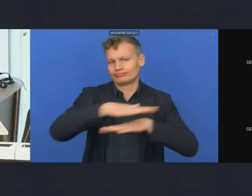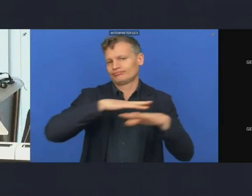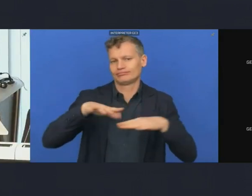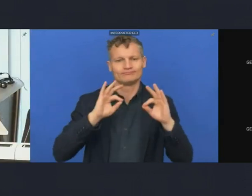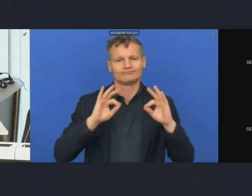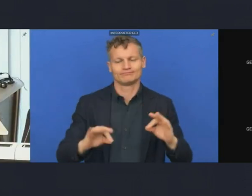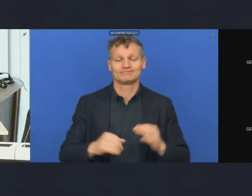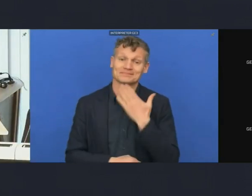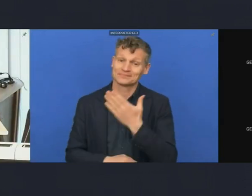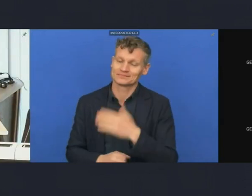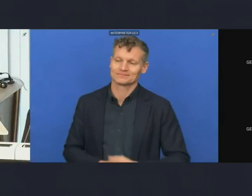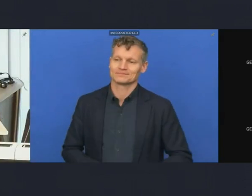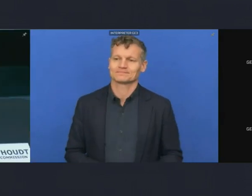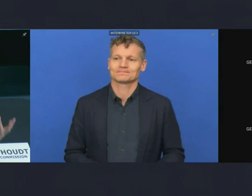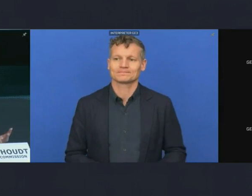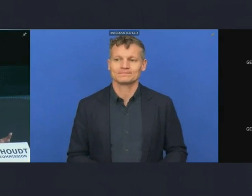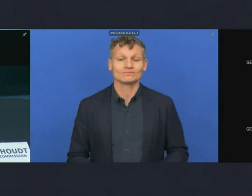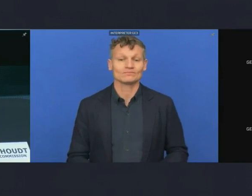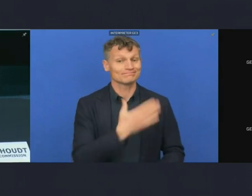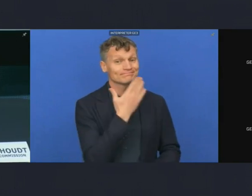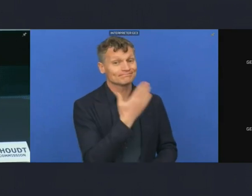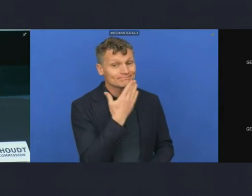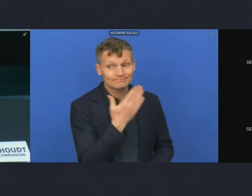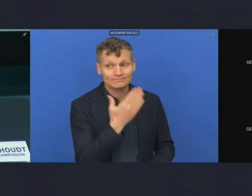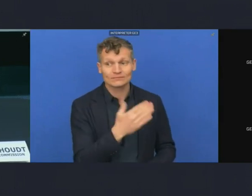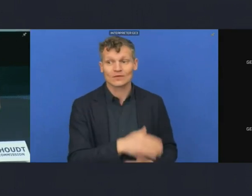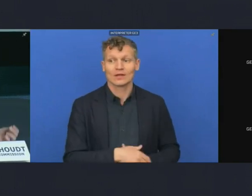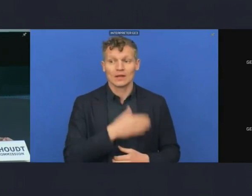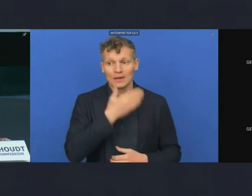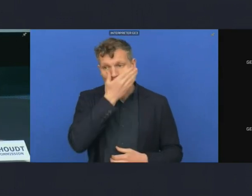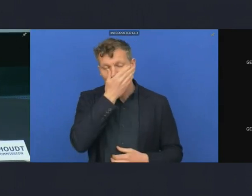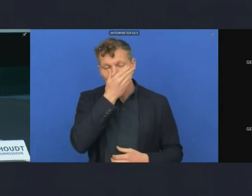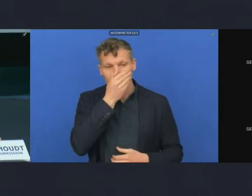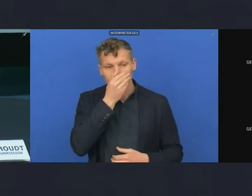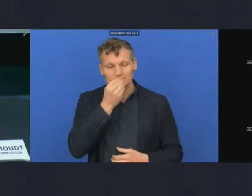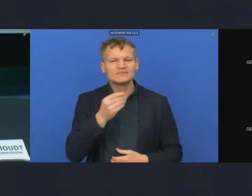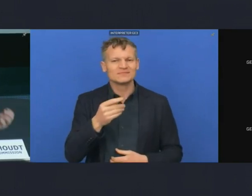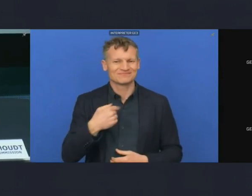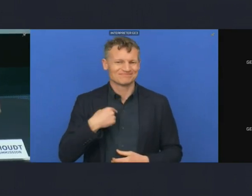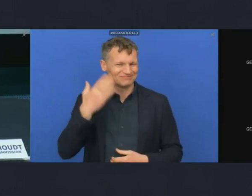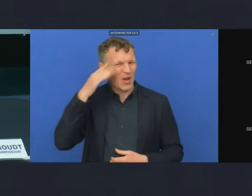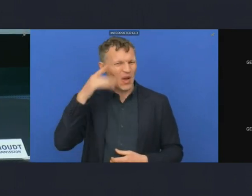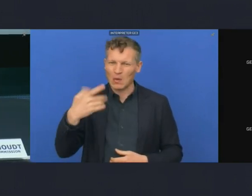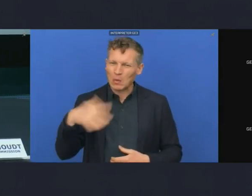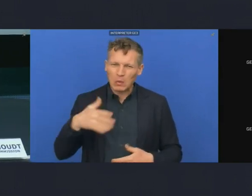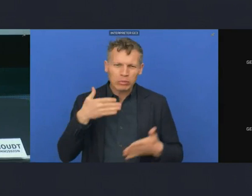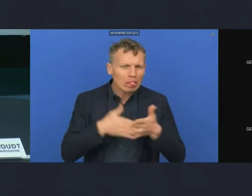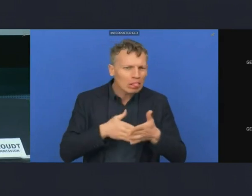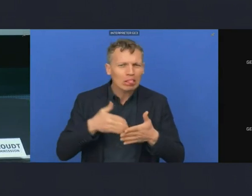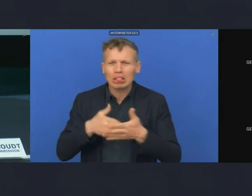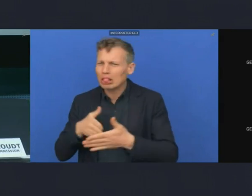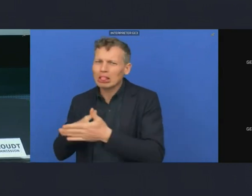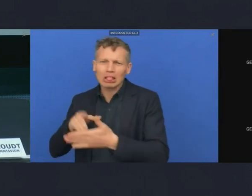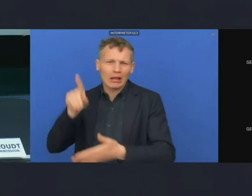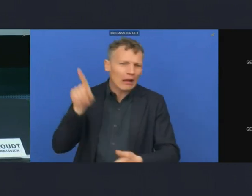is to say that despite all these difficulties and these dates, which were so hard, and you had to kind of, you will always remember this date